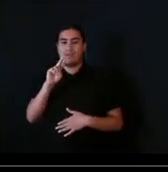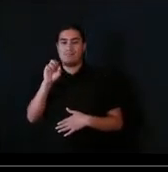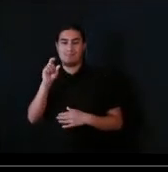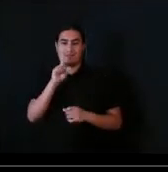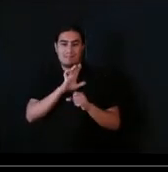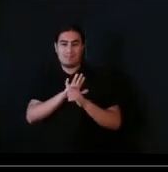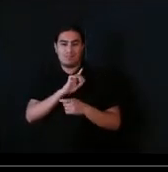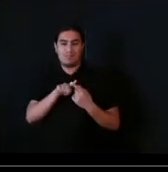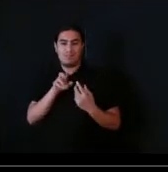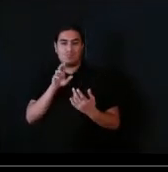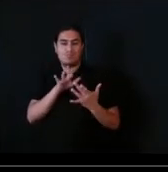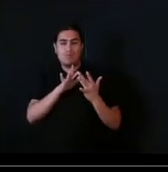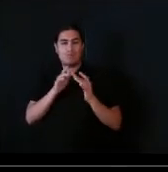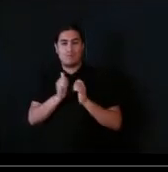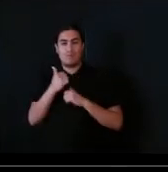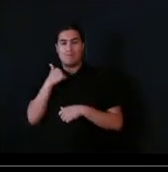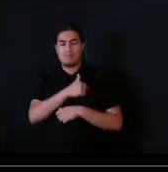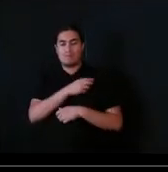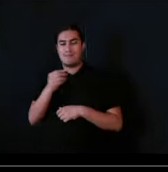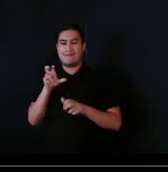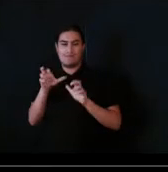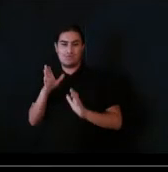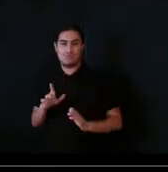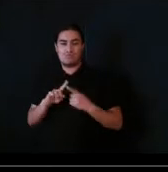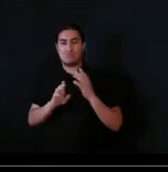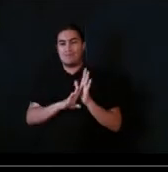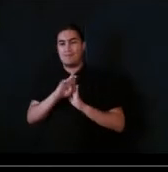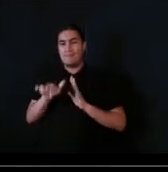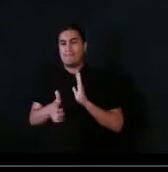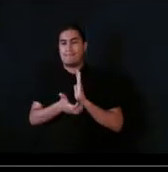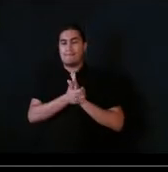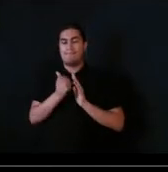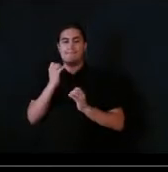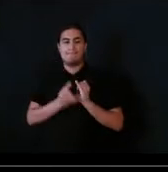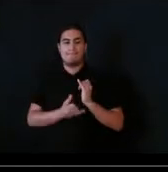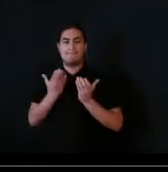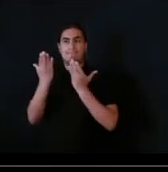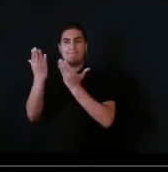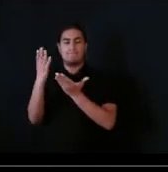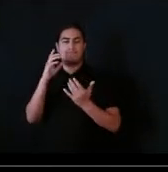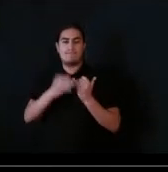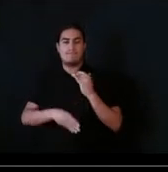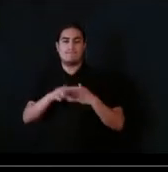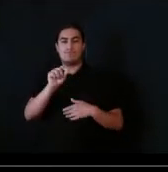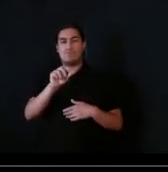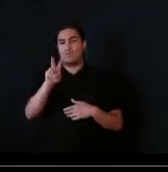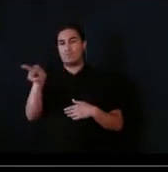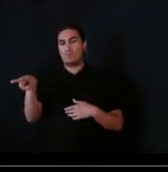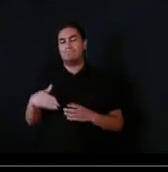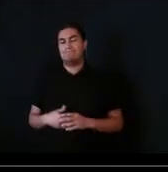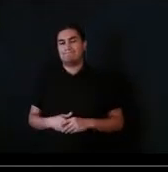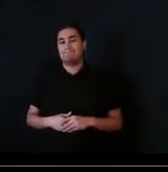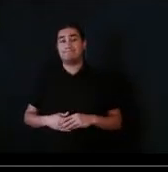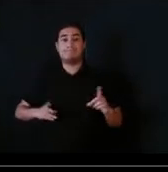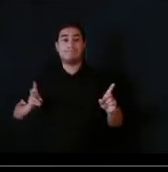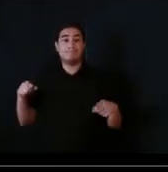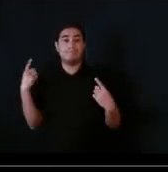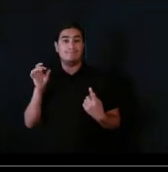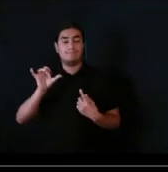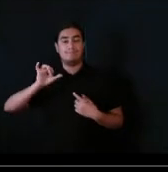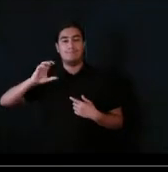coordination with us and with stakeholders to develop this addendum and to deliver the final addendum at the end of 2022. so staff does